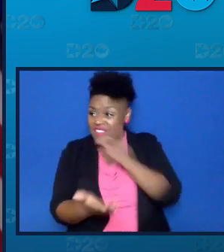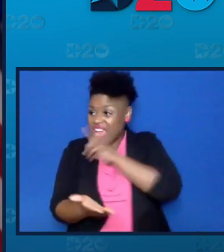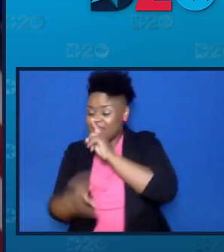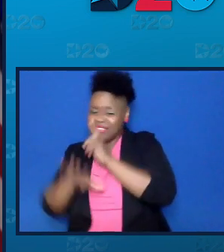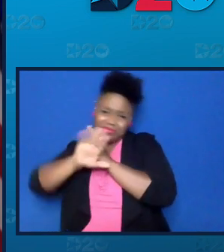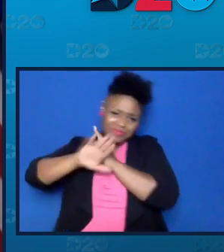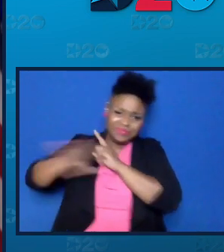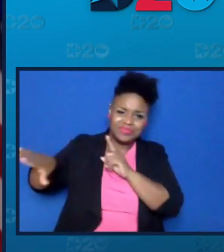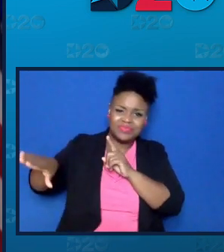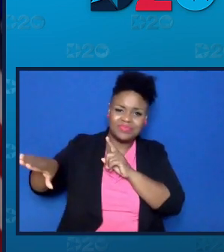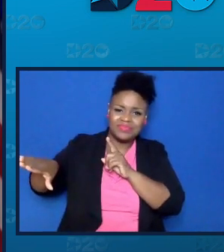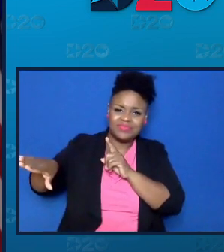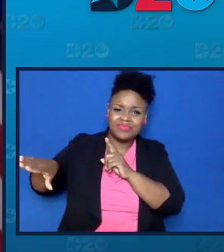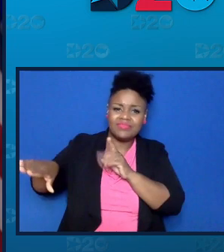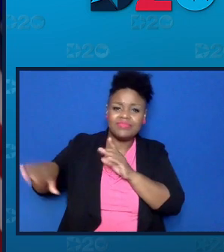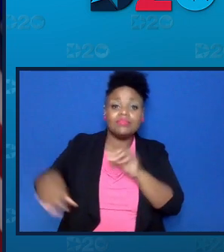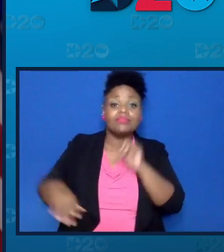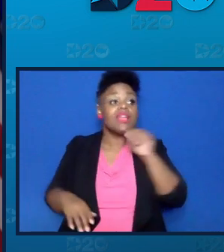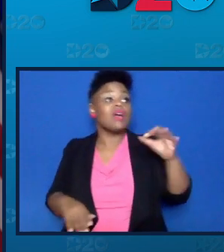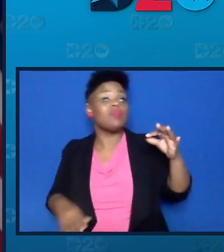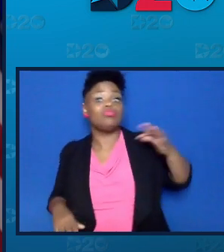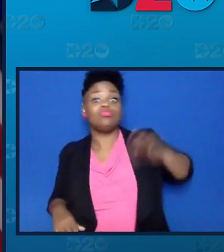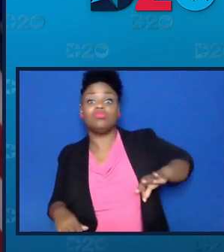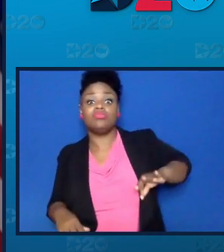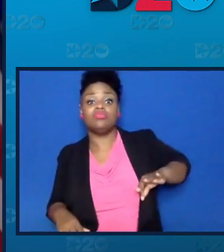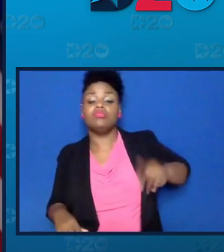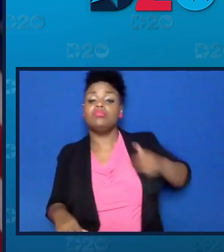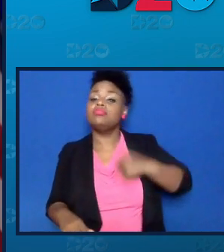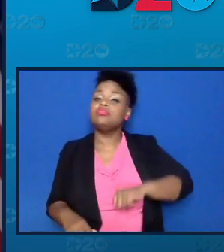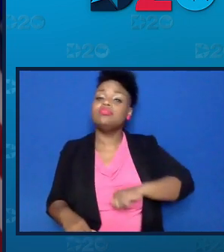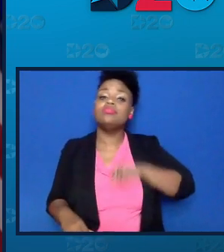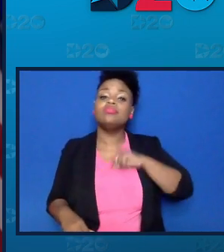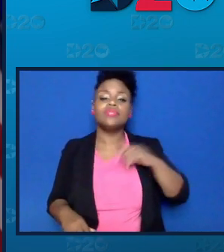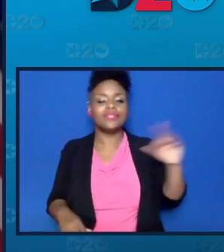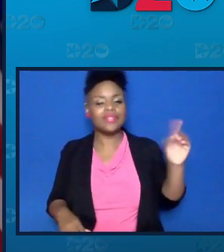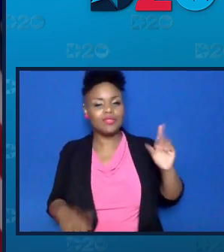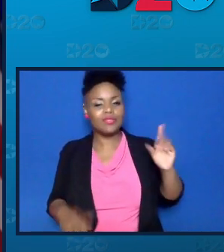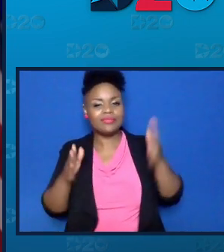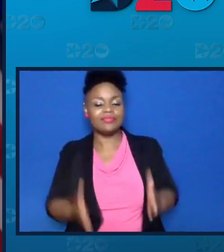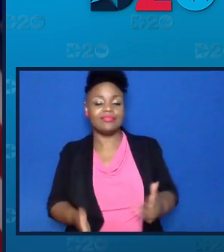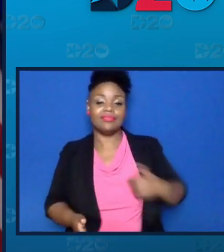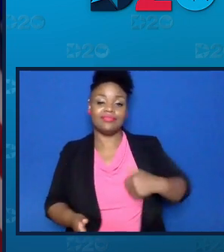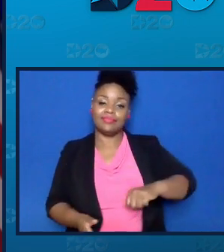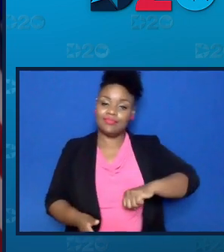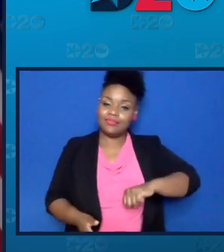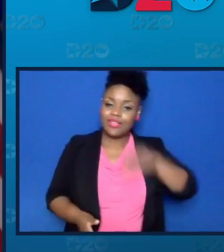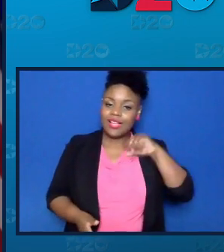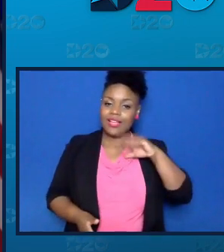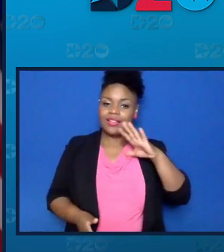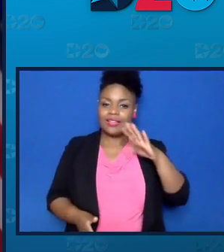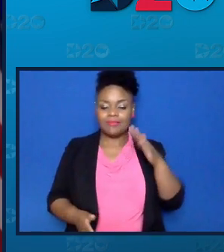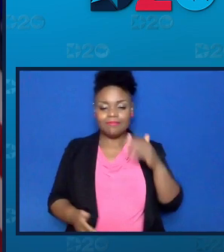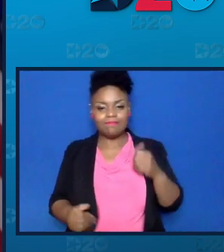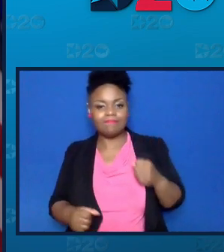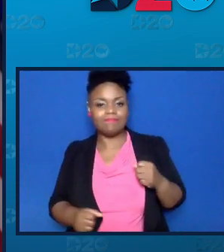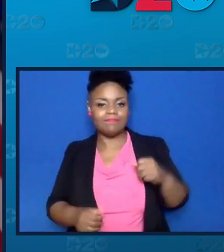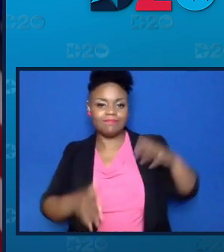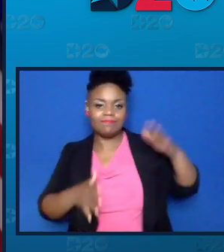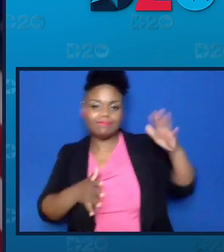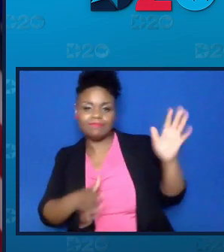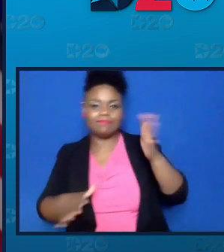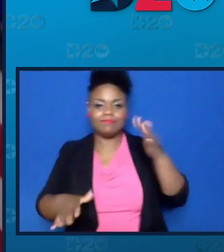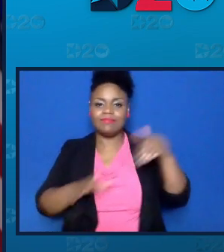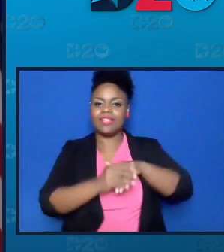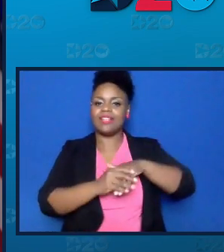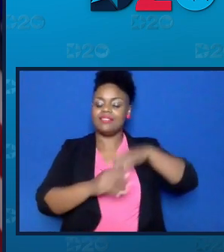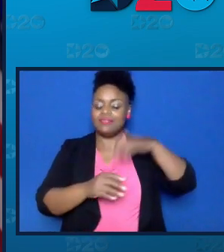I'm a proud Democrat, and I'll be proud to carry the banner of our party into the general election. So it's with